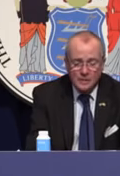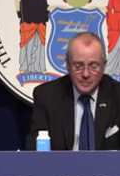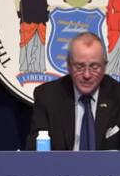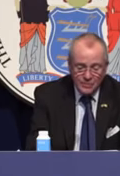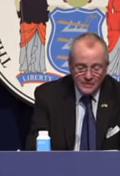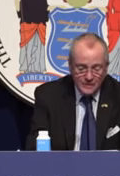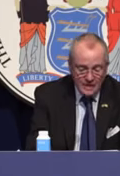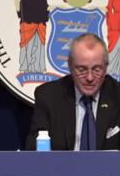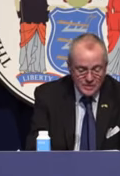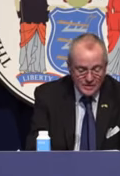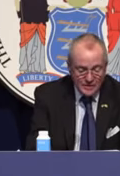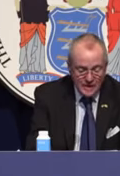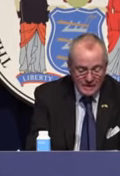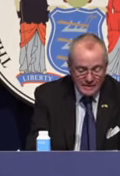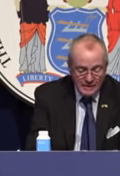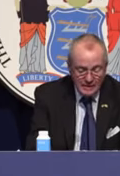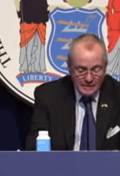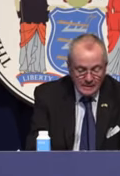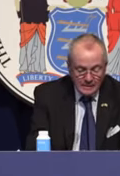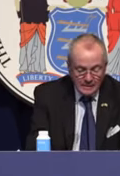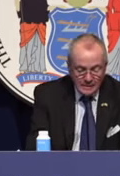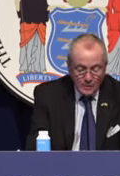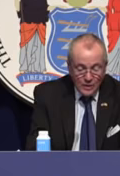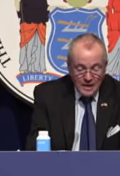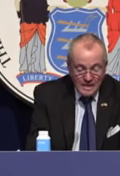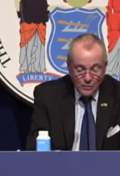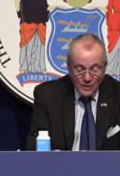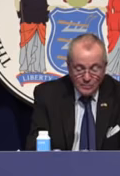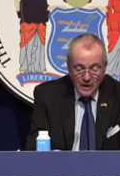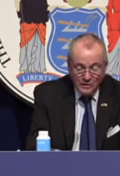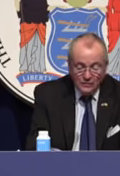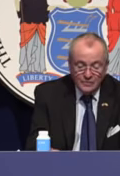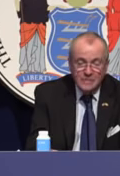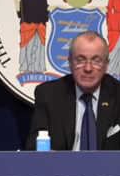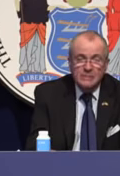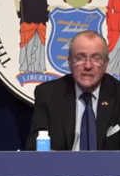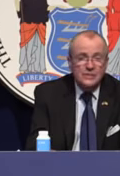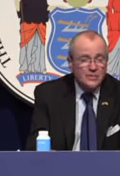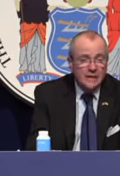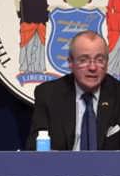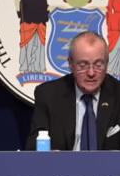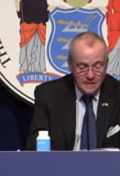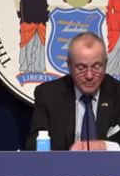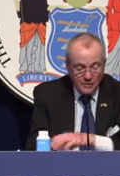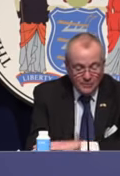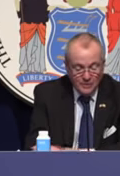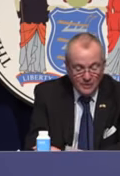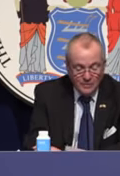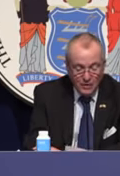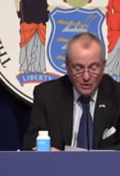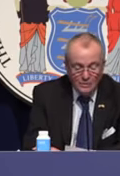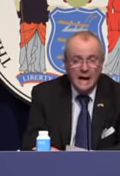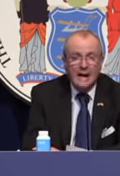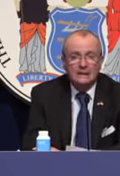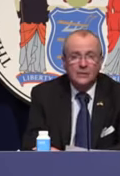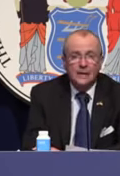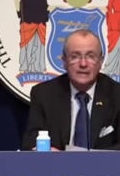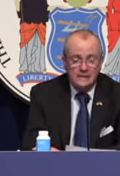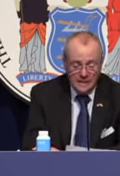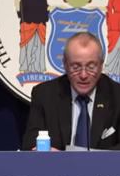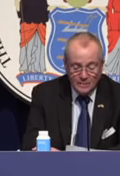Moving on, a couple of brief announcements, if I may. We are making real progress on meeting the second key principle of our road